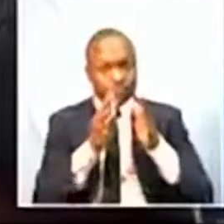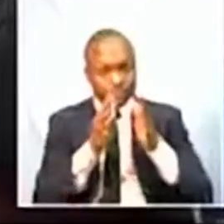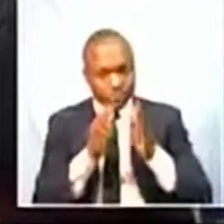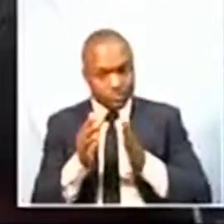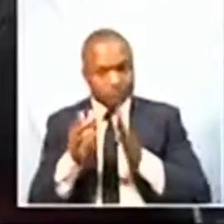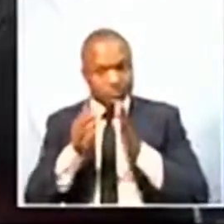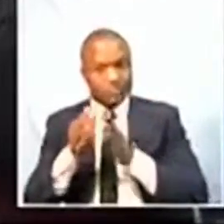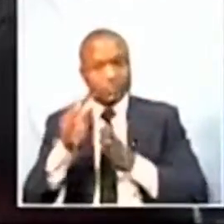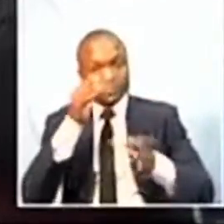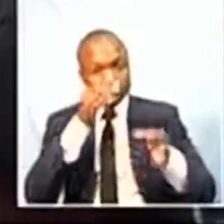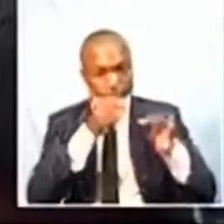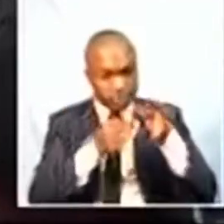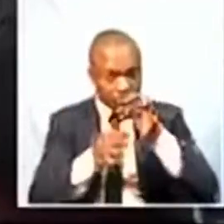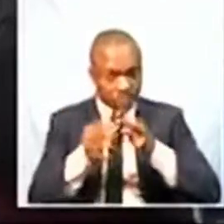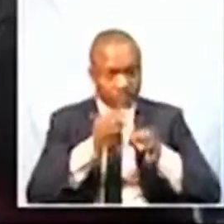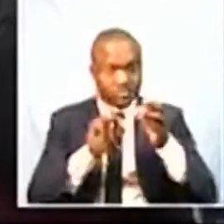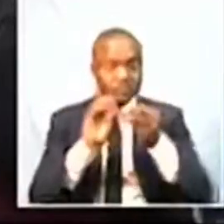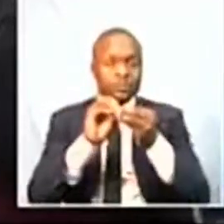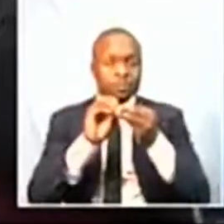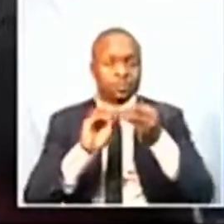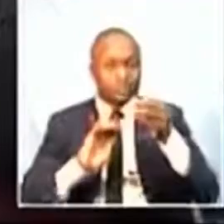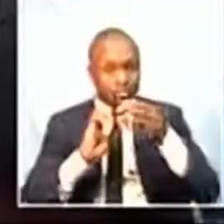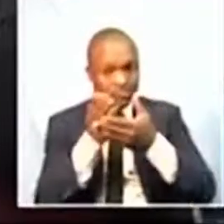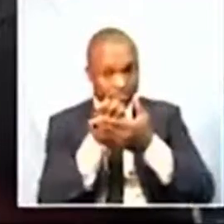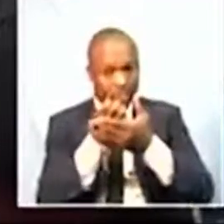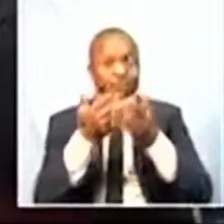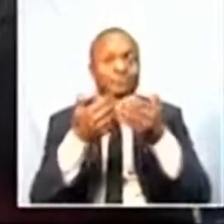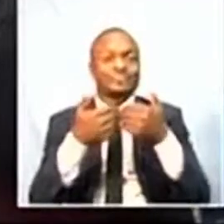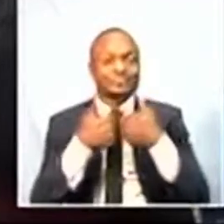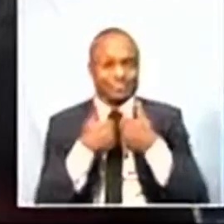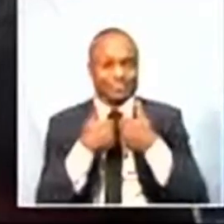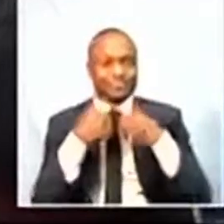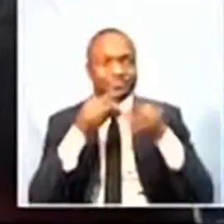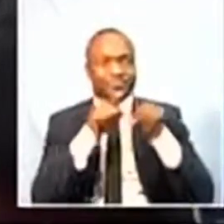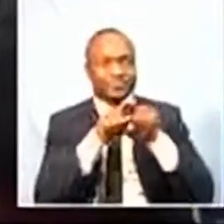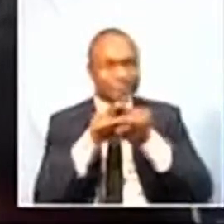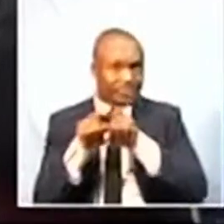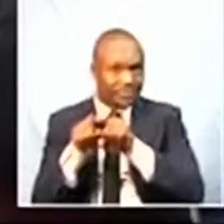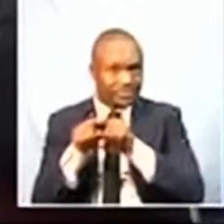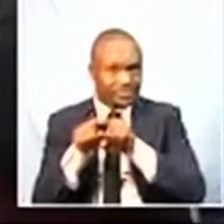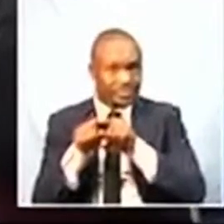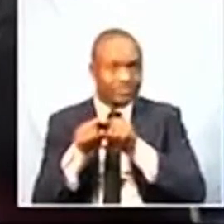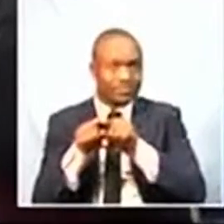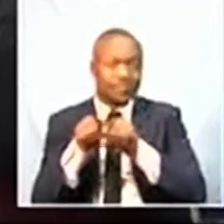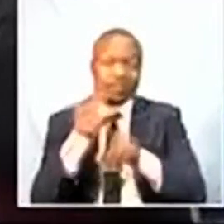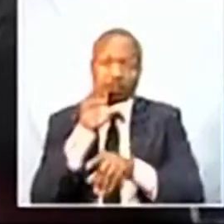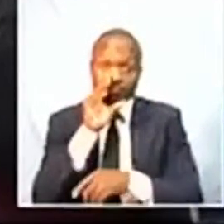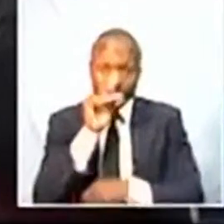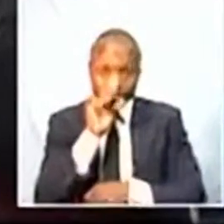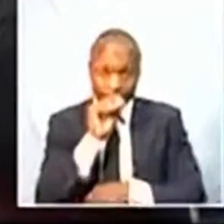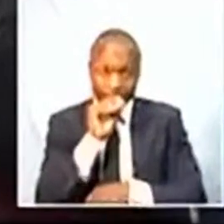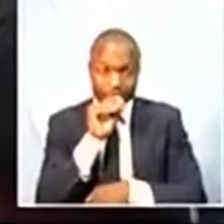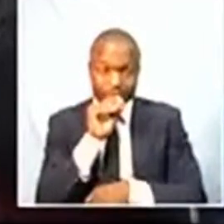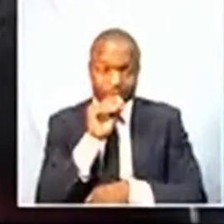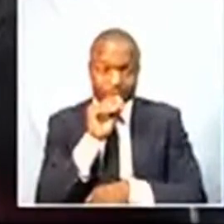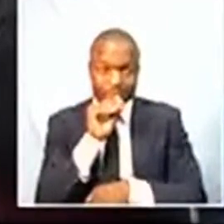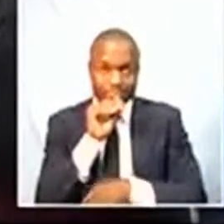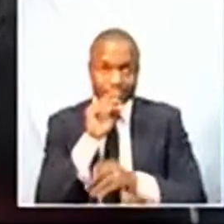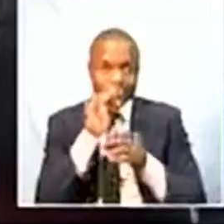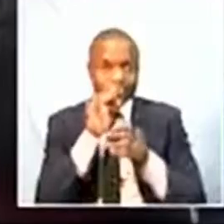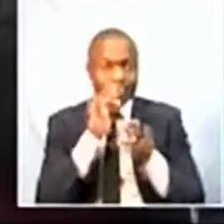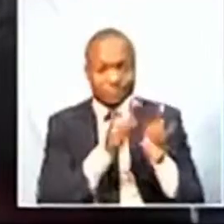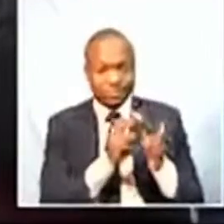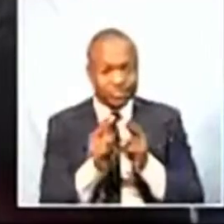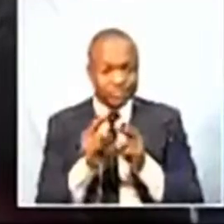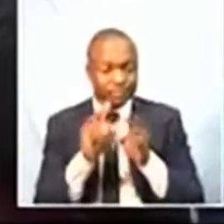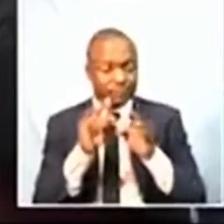light on the engagements that we had, and also speaking to the response